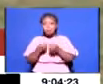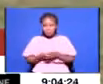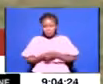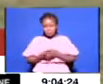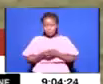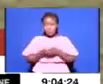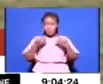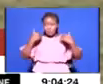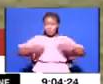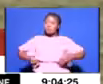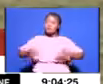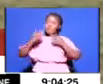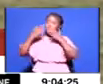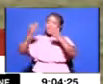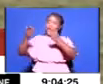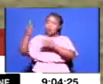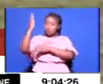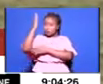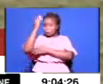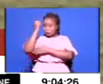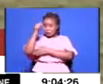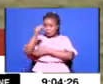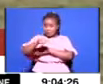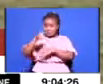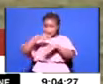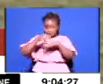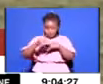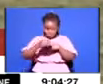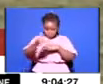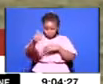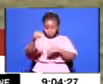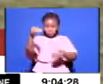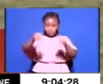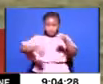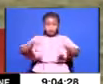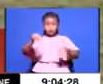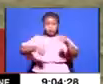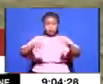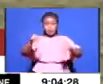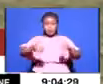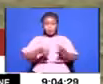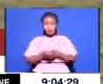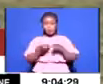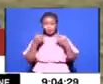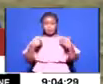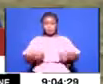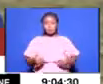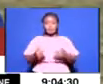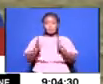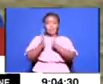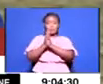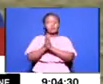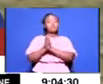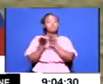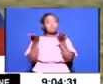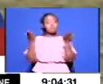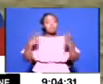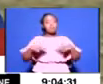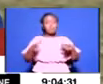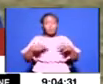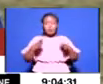that we are going into the period of elections, and I pray that people will take a look at the